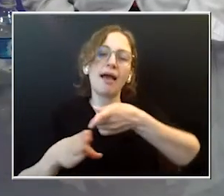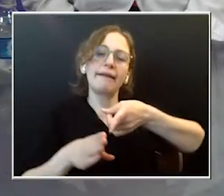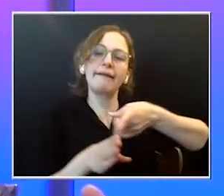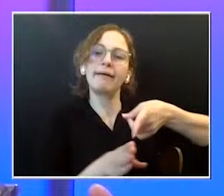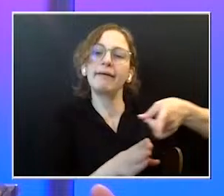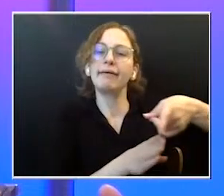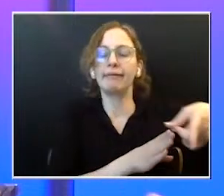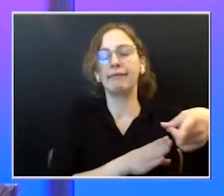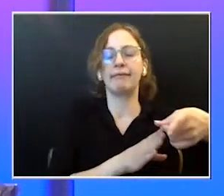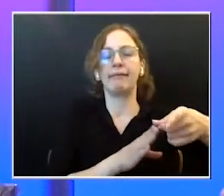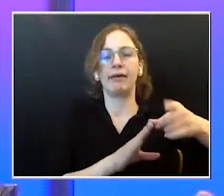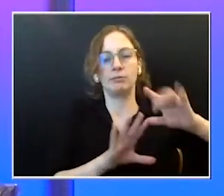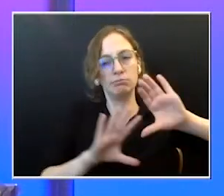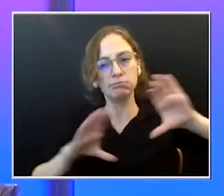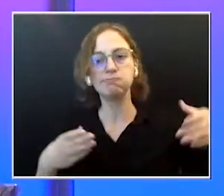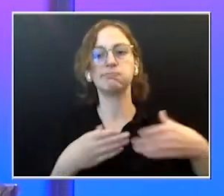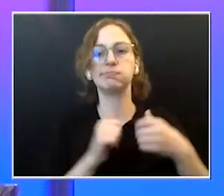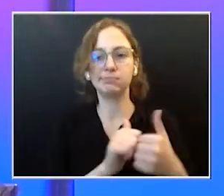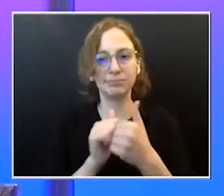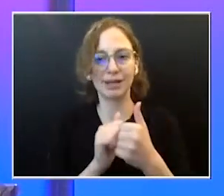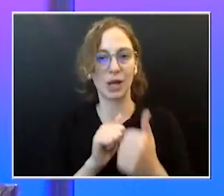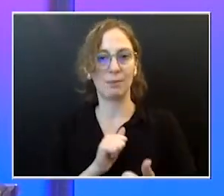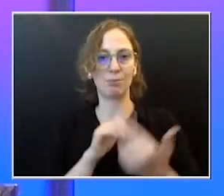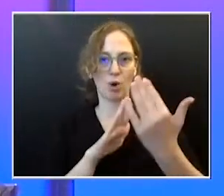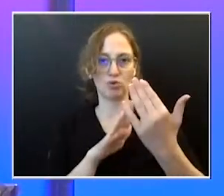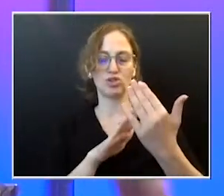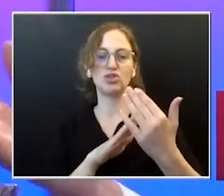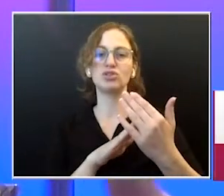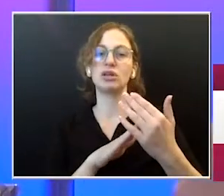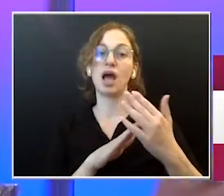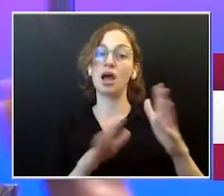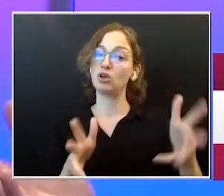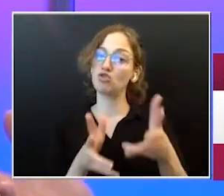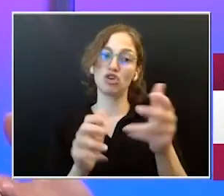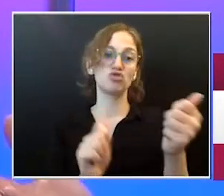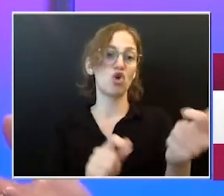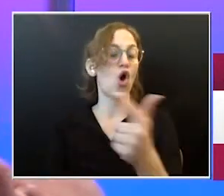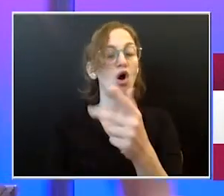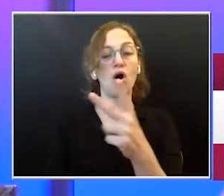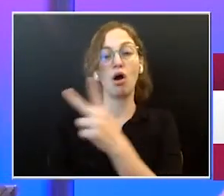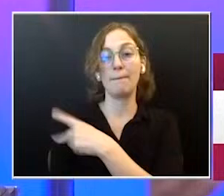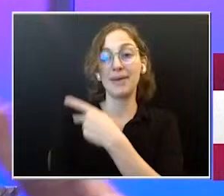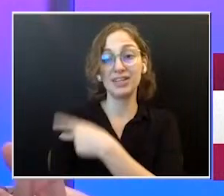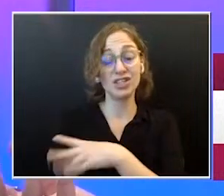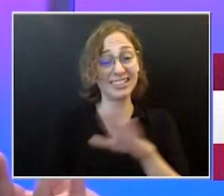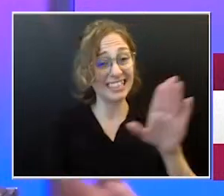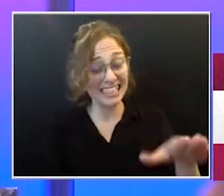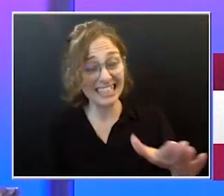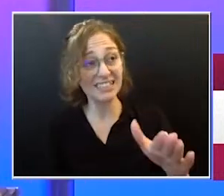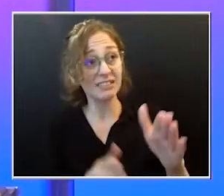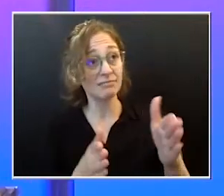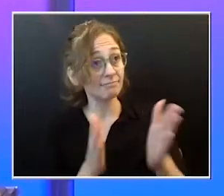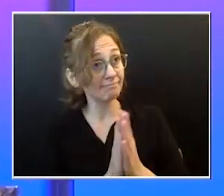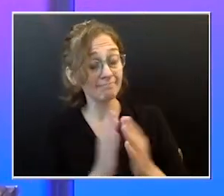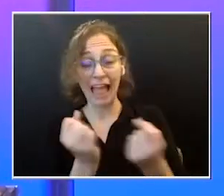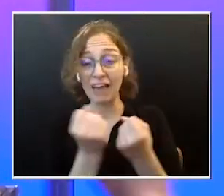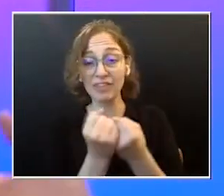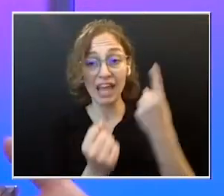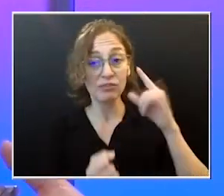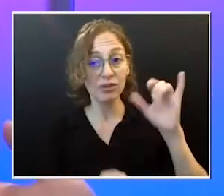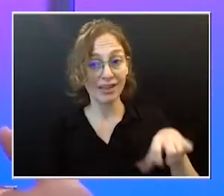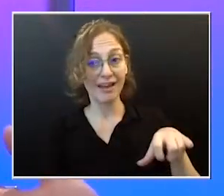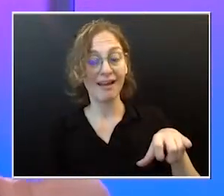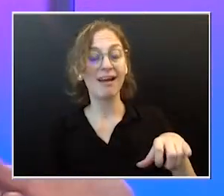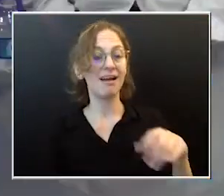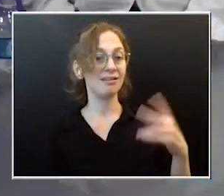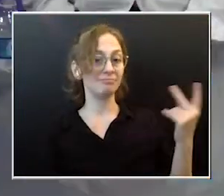just encourage all patients to really advocate for that for themselves as well. Like Dr. Fabian and I have many patients that we share together. I ask